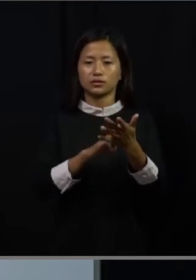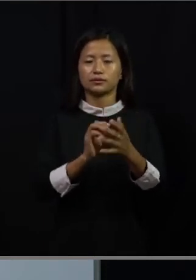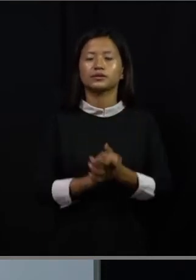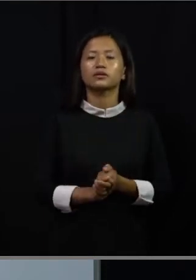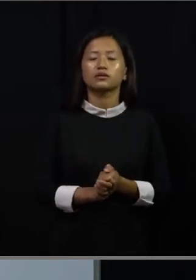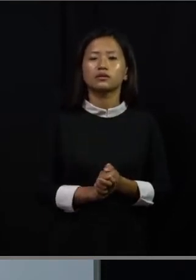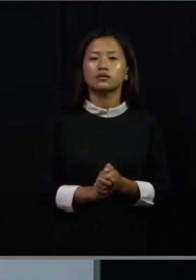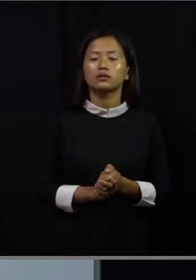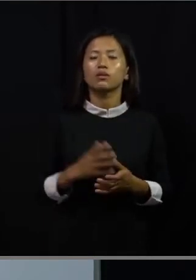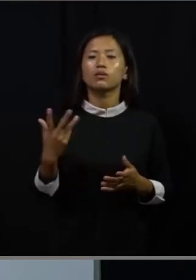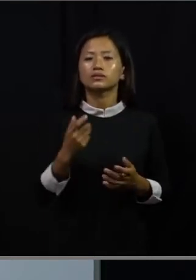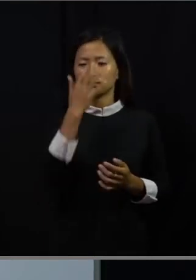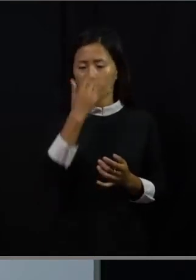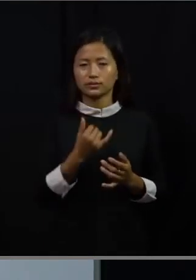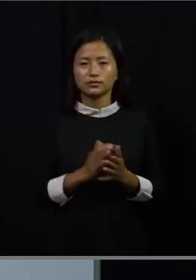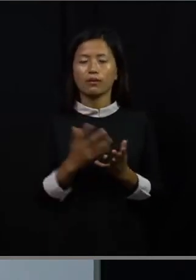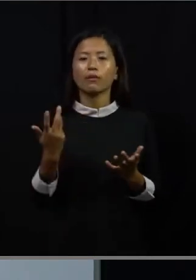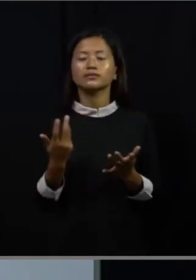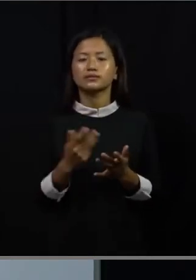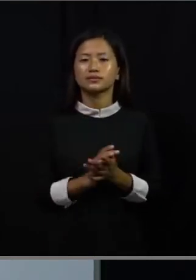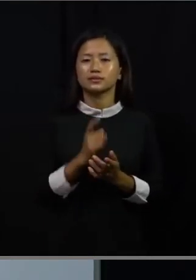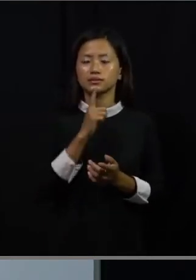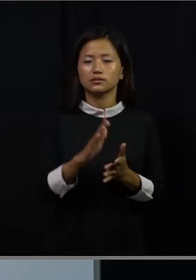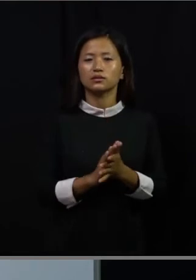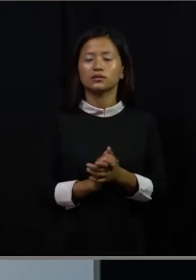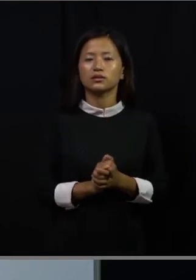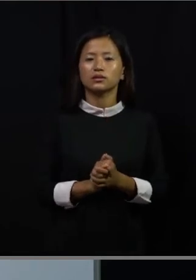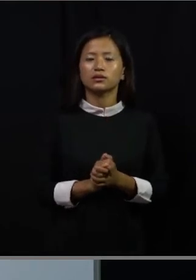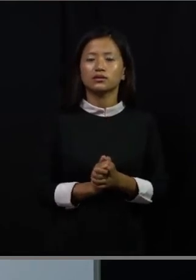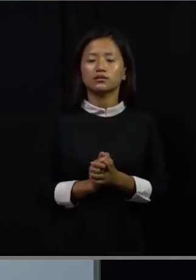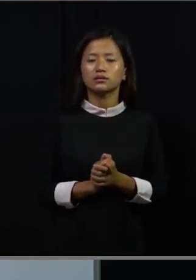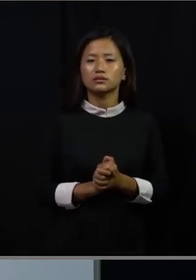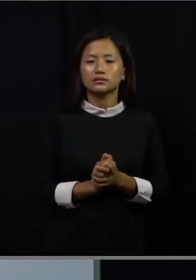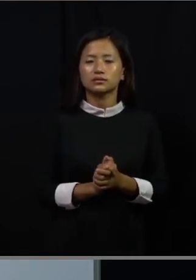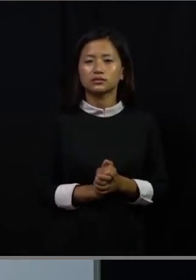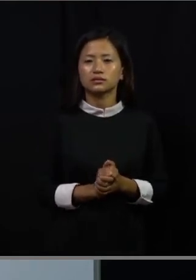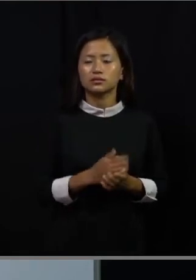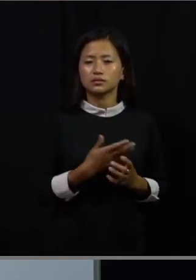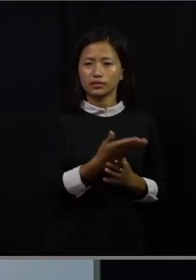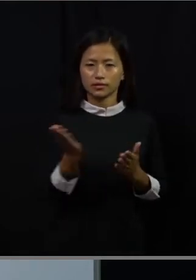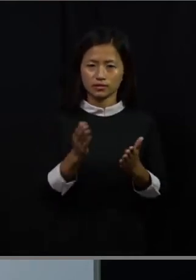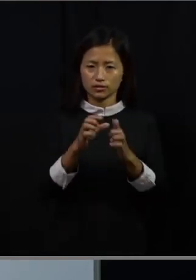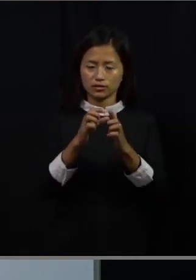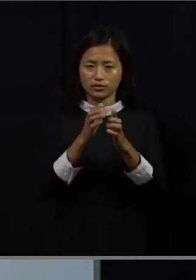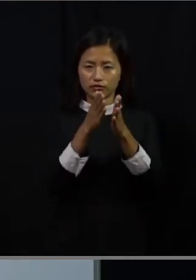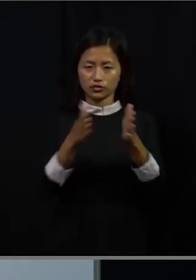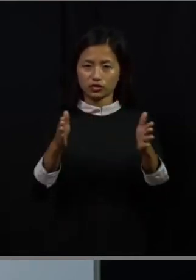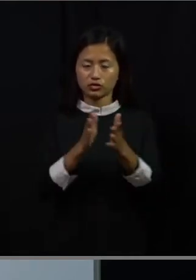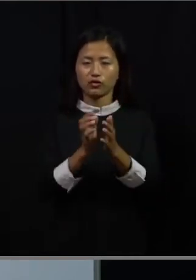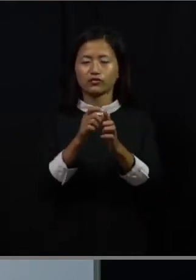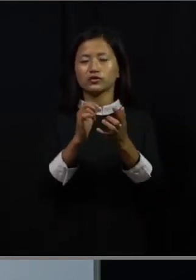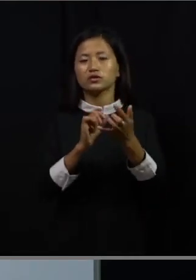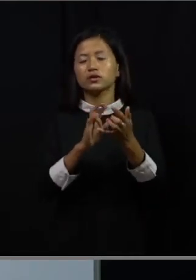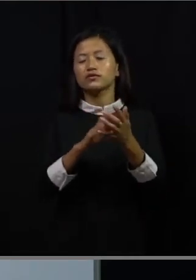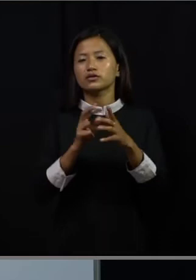D-U-R-K-H-E-I-M, Emile Durkheim. What does he say? Okay, Emile Durkheim, he says that, okay, there is division of labor in the